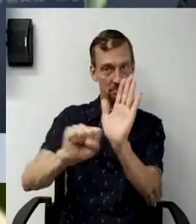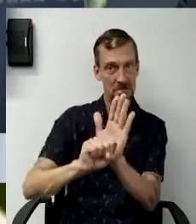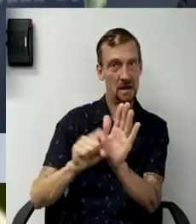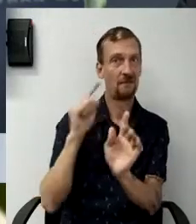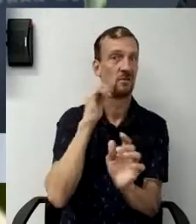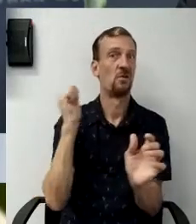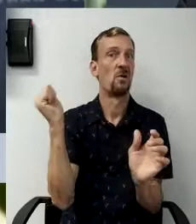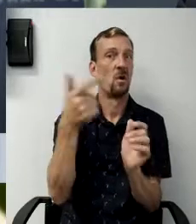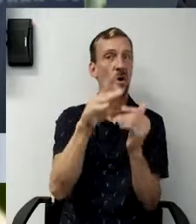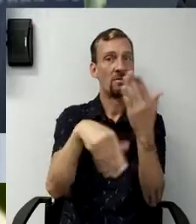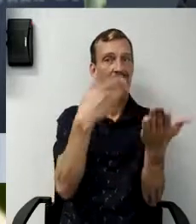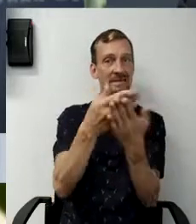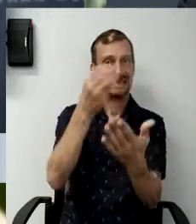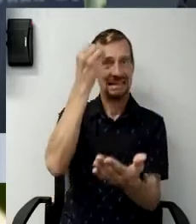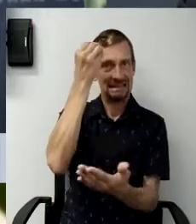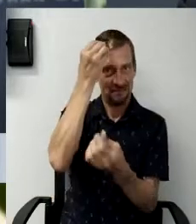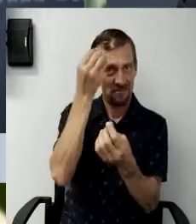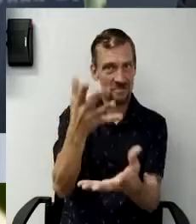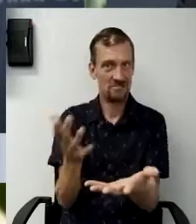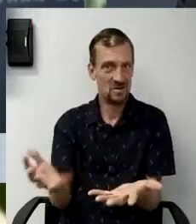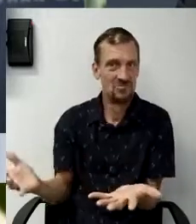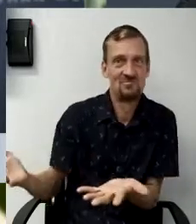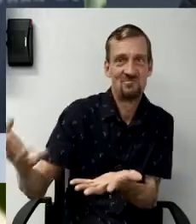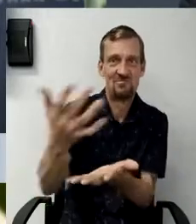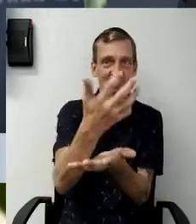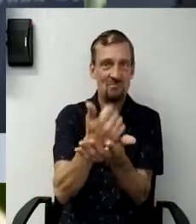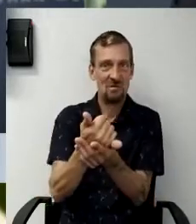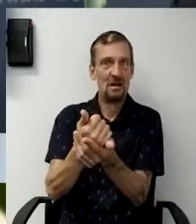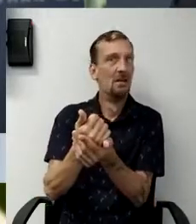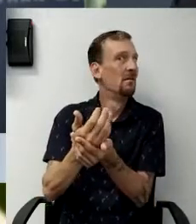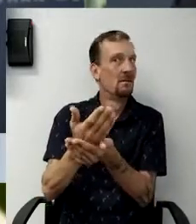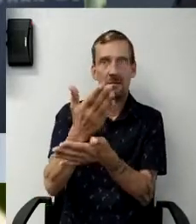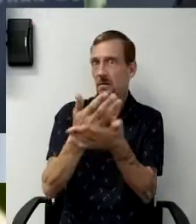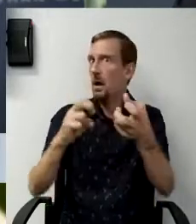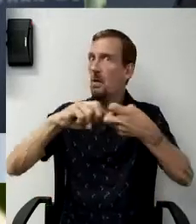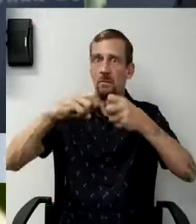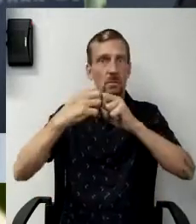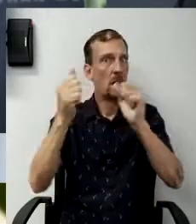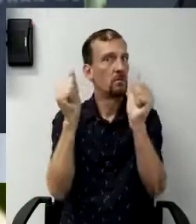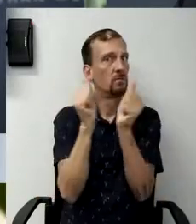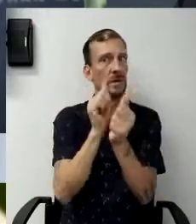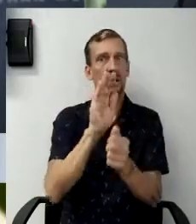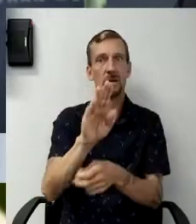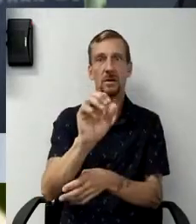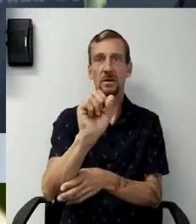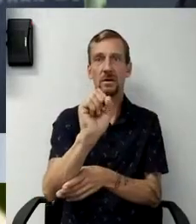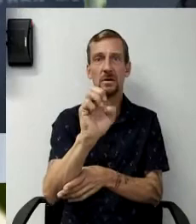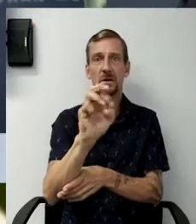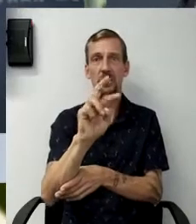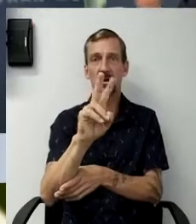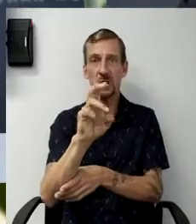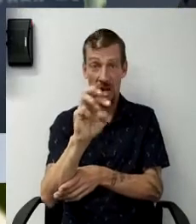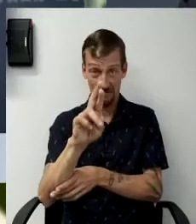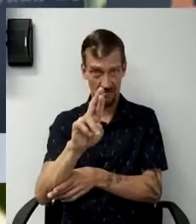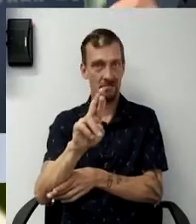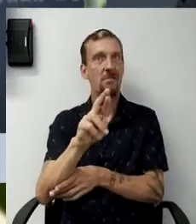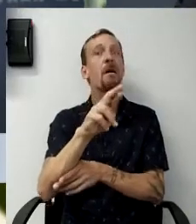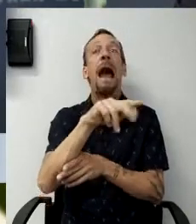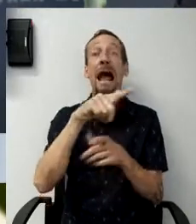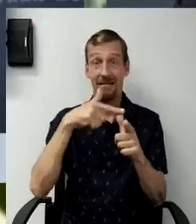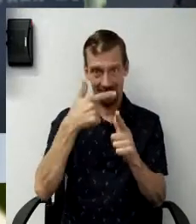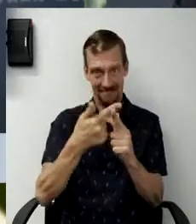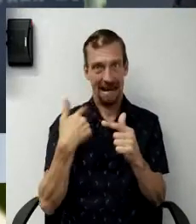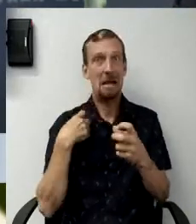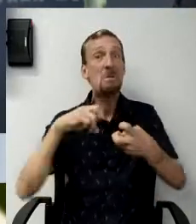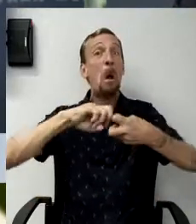all of the COVID information. And they'd had, I guess, a problem with their server that's now been rectified, and they've caught up.